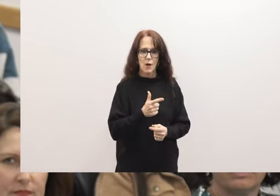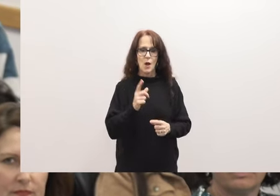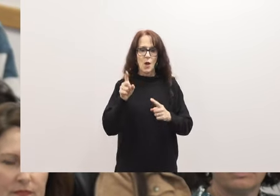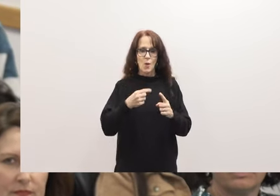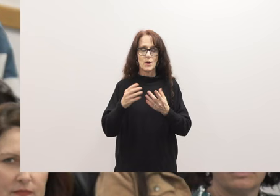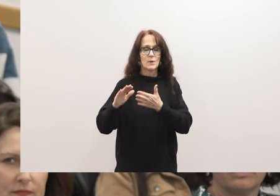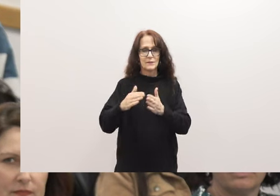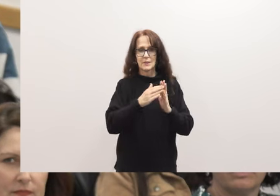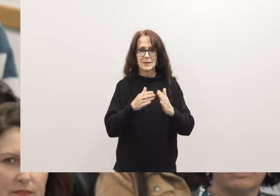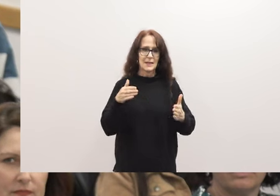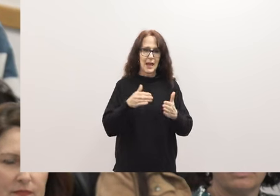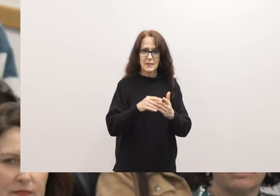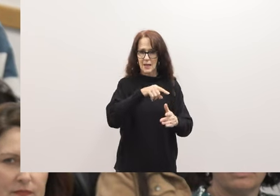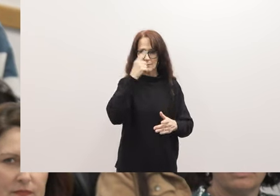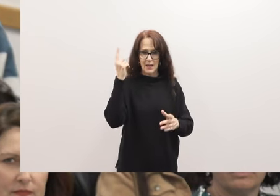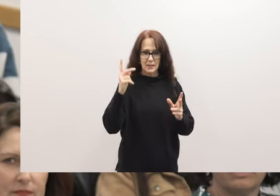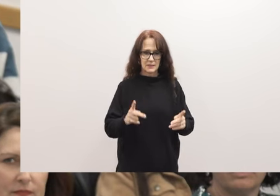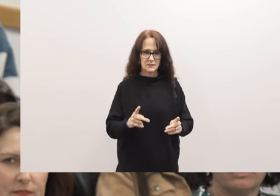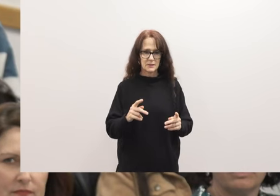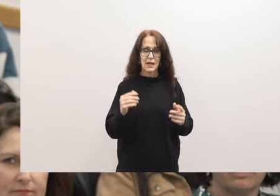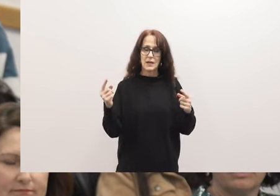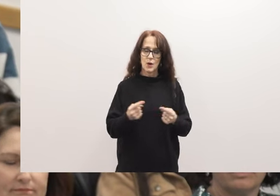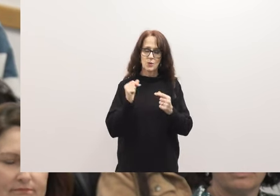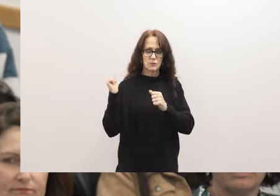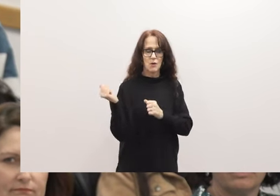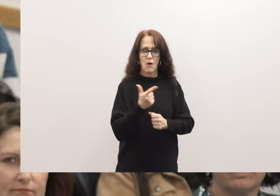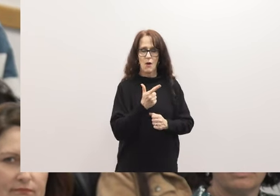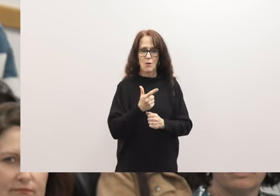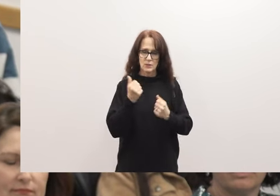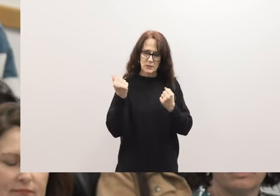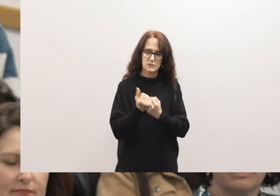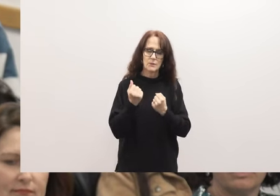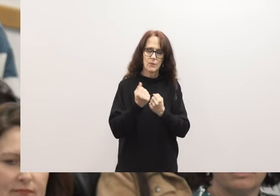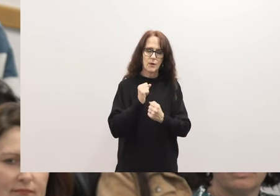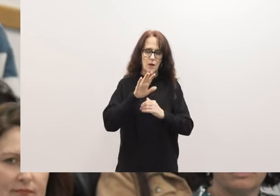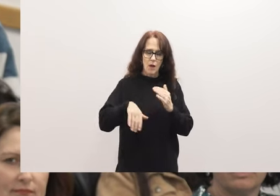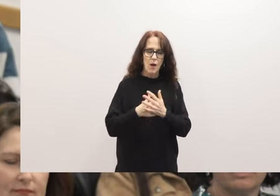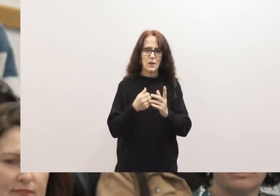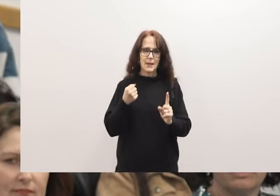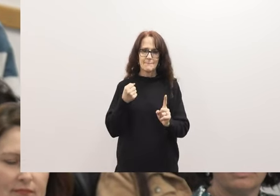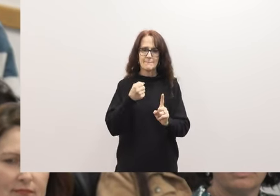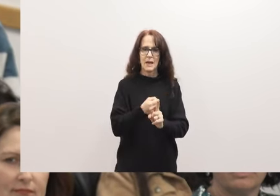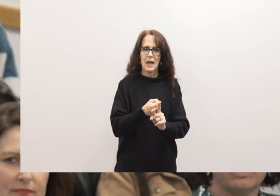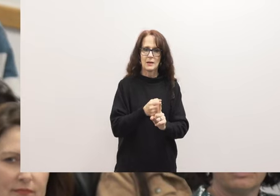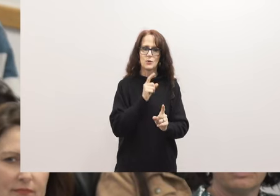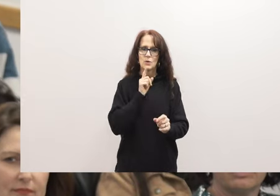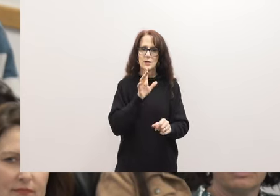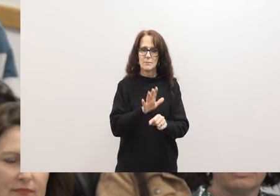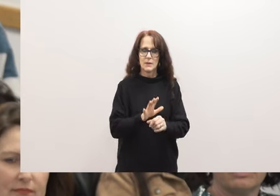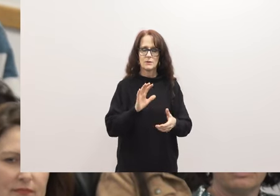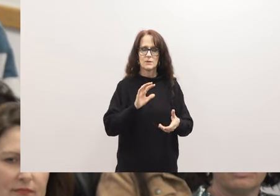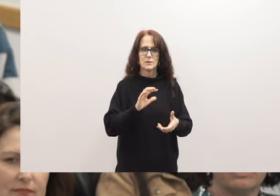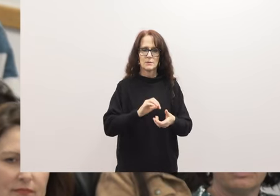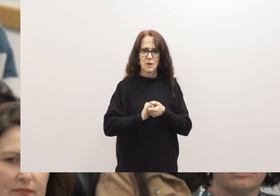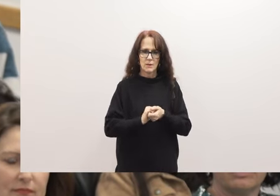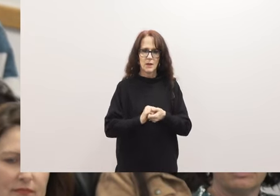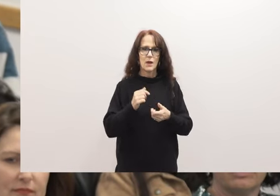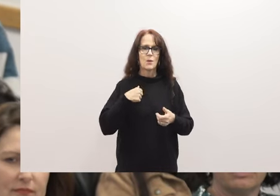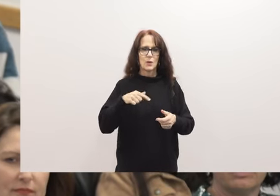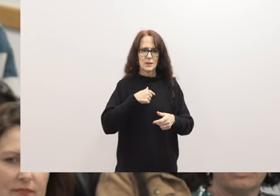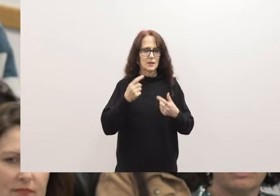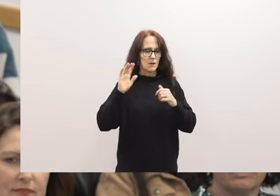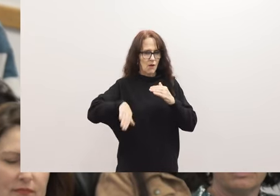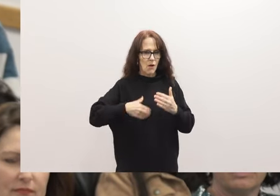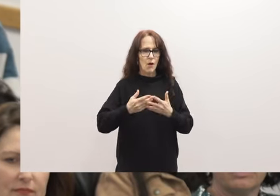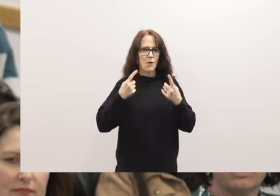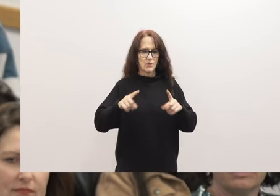that harms all of us, and we also need to uplift those who are most impacted. Please recommit to this partnership so that we can all thrive